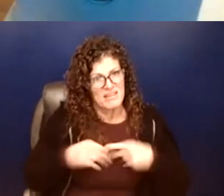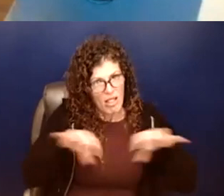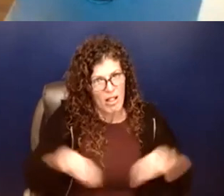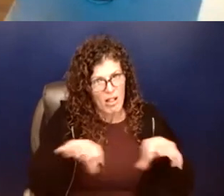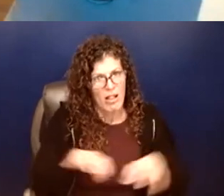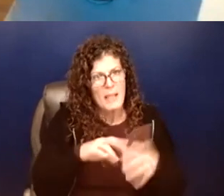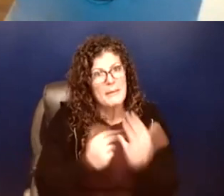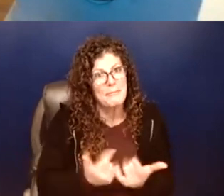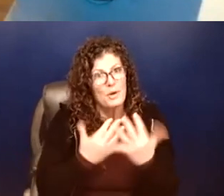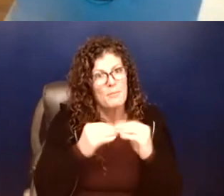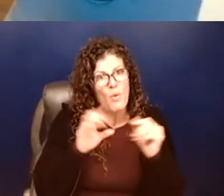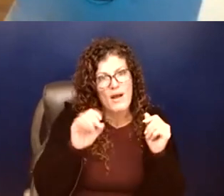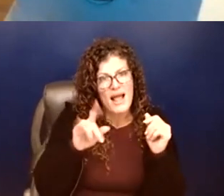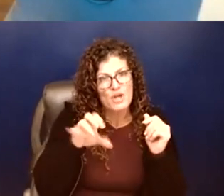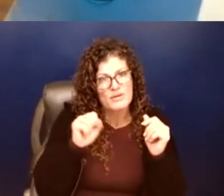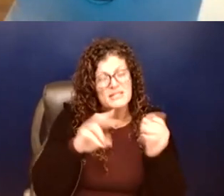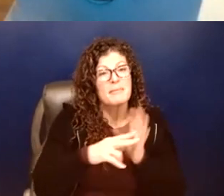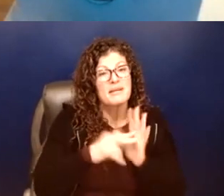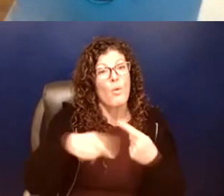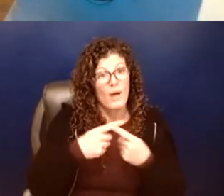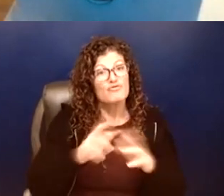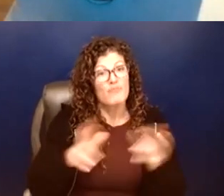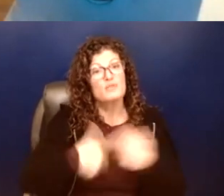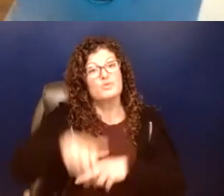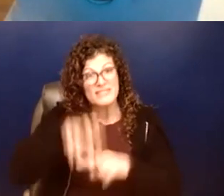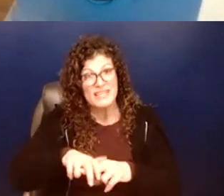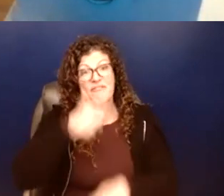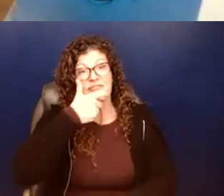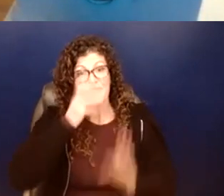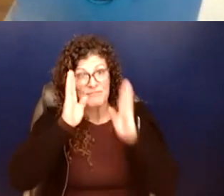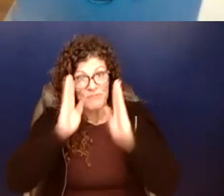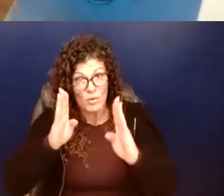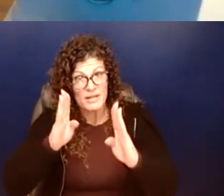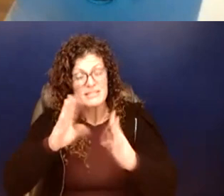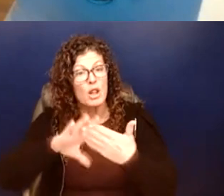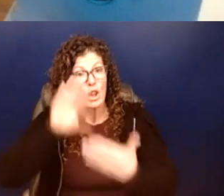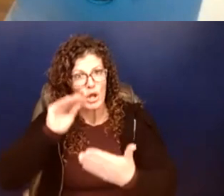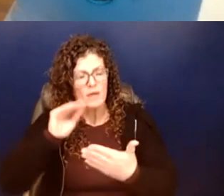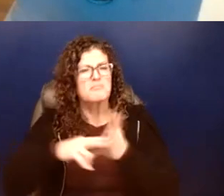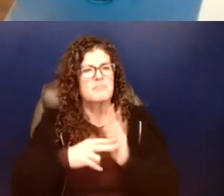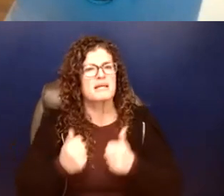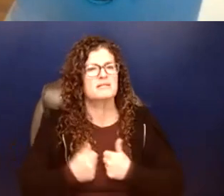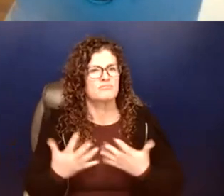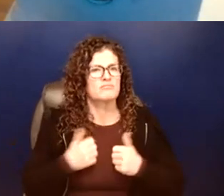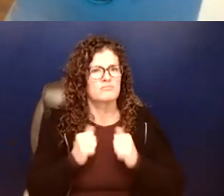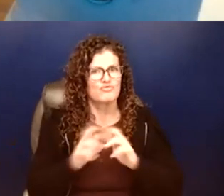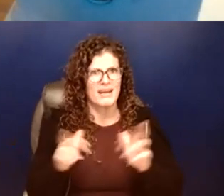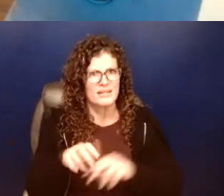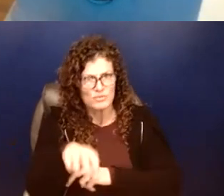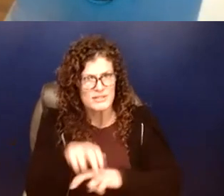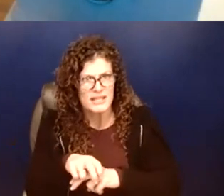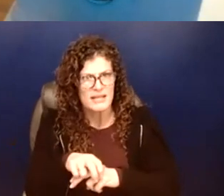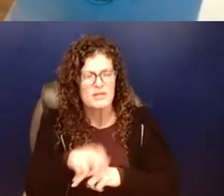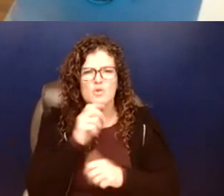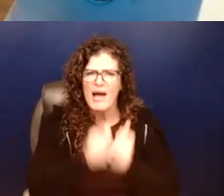can sit and think and learn and concentrate. So I think improved athletics needs to be a top